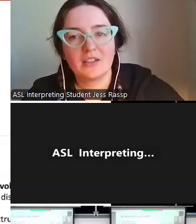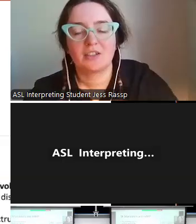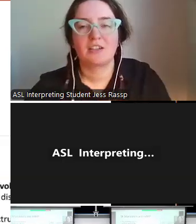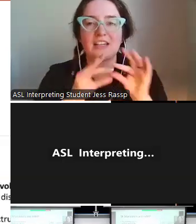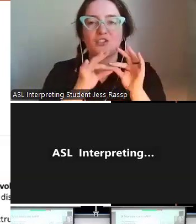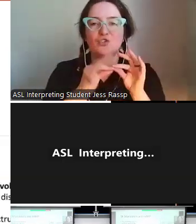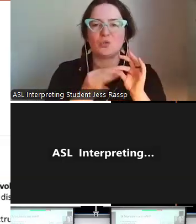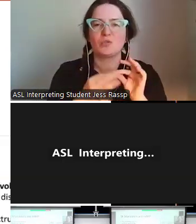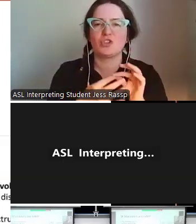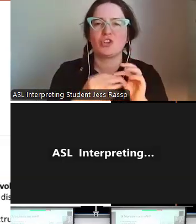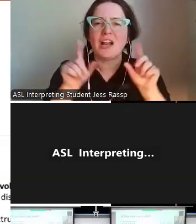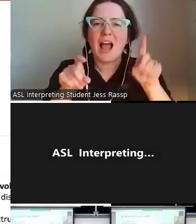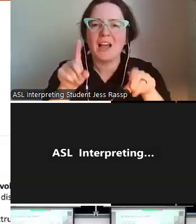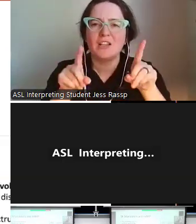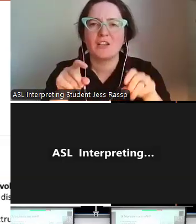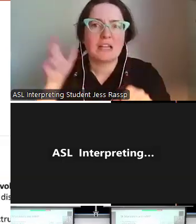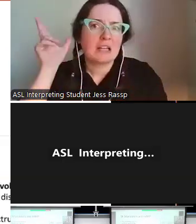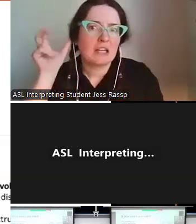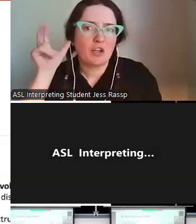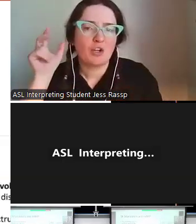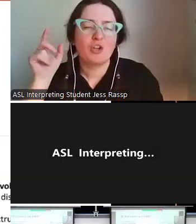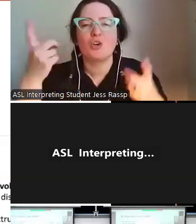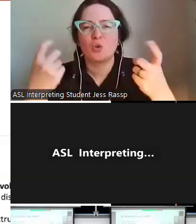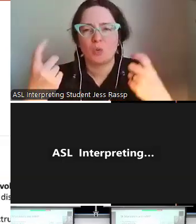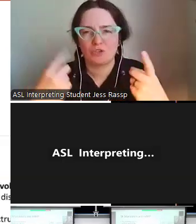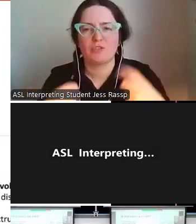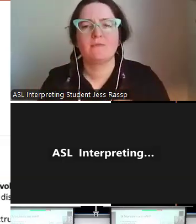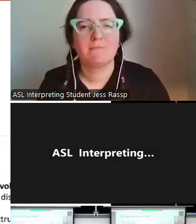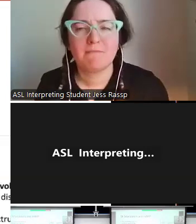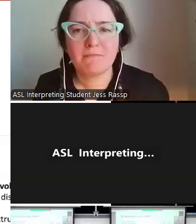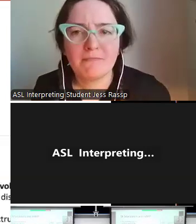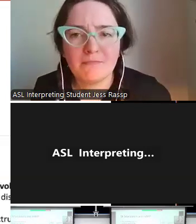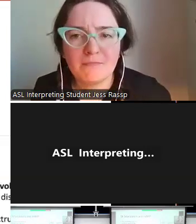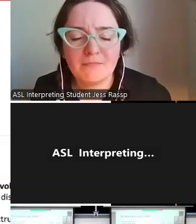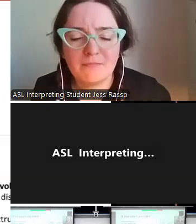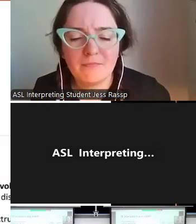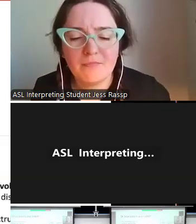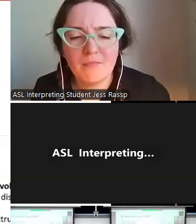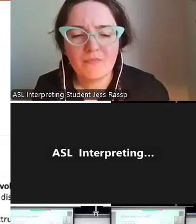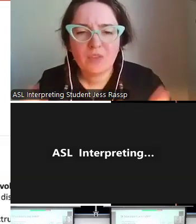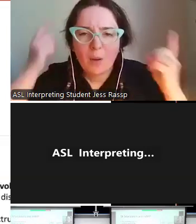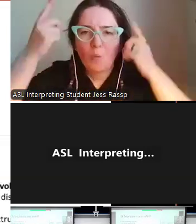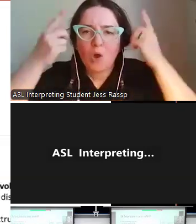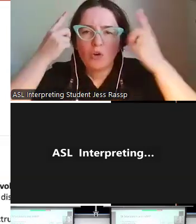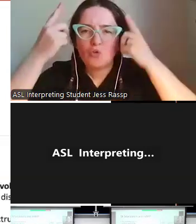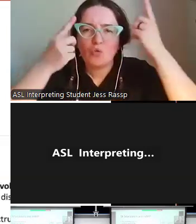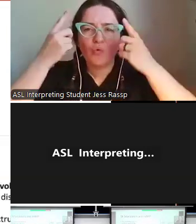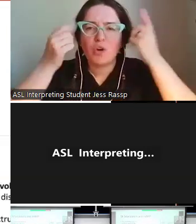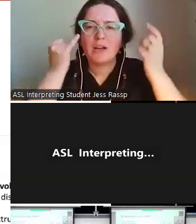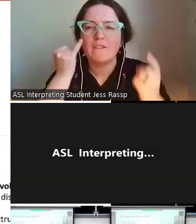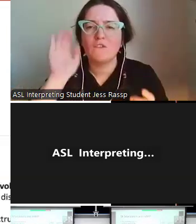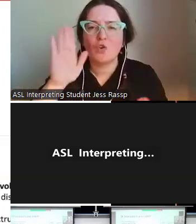So I don't know if you have the answer to the question, but I was wondering if any of your papers talked about whether,